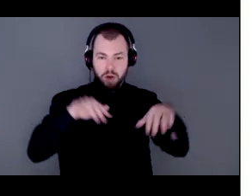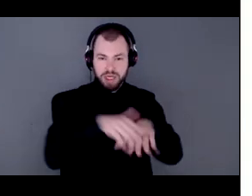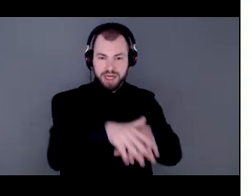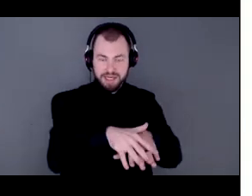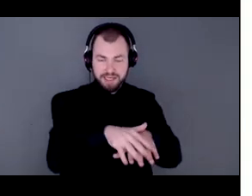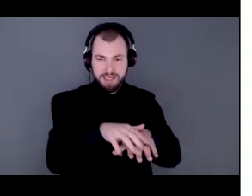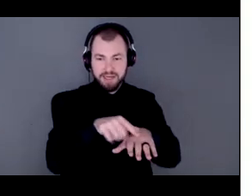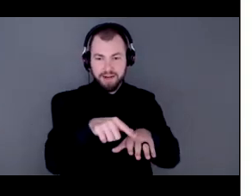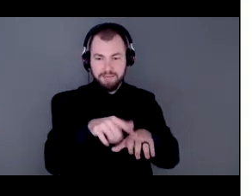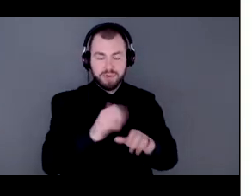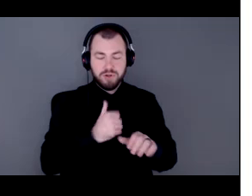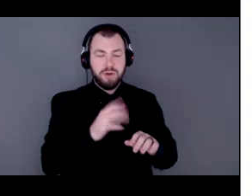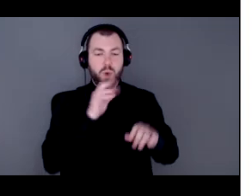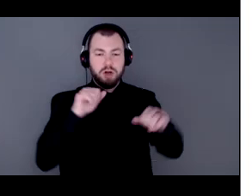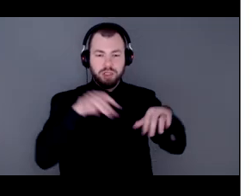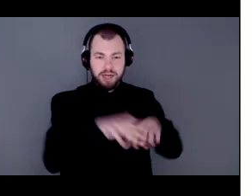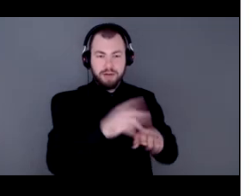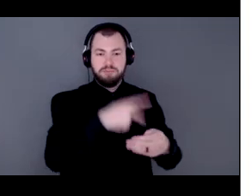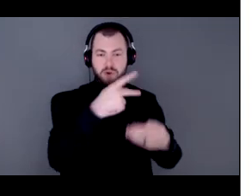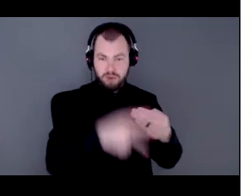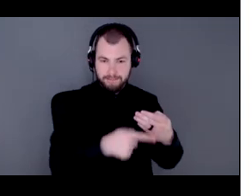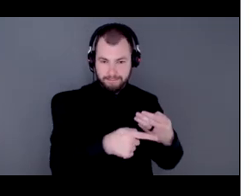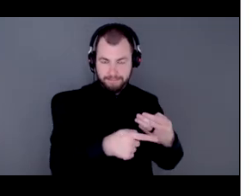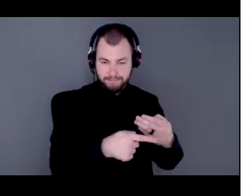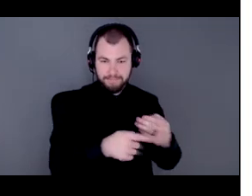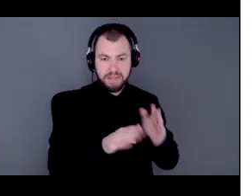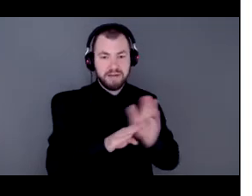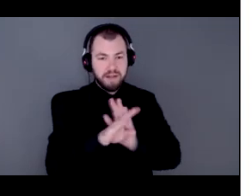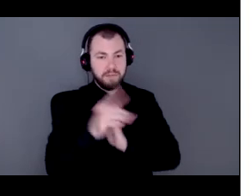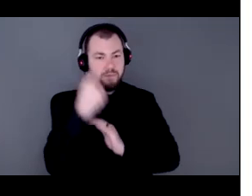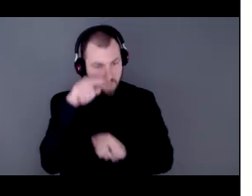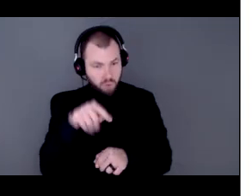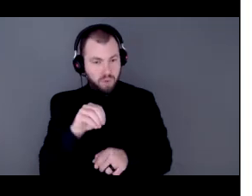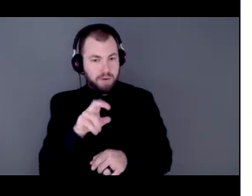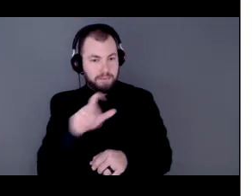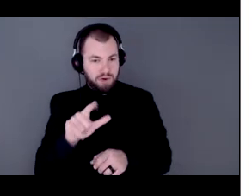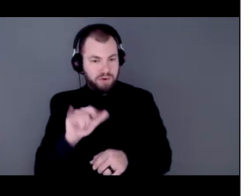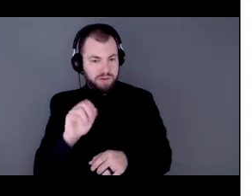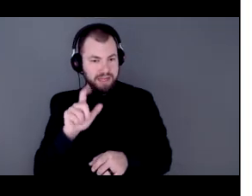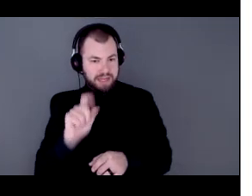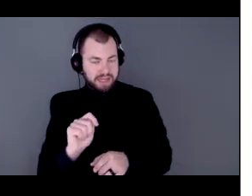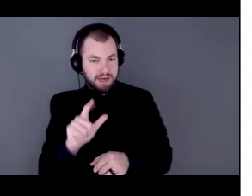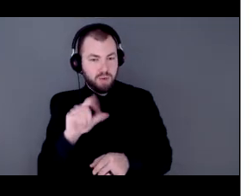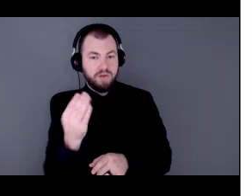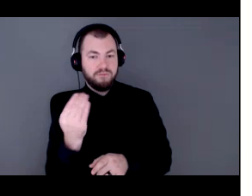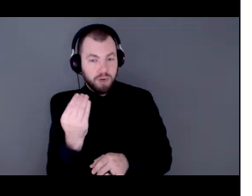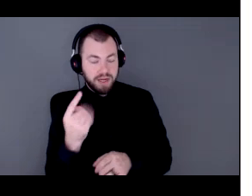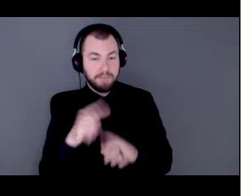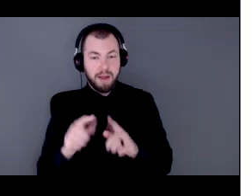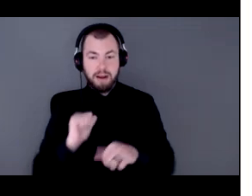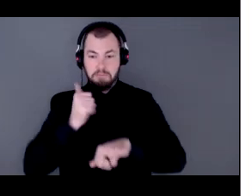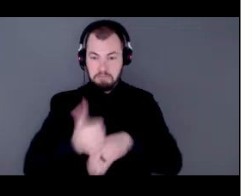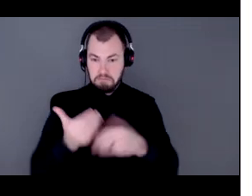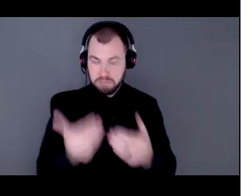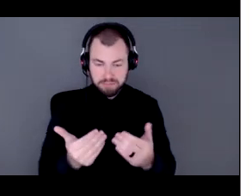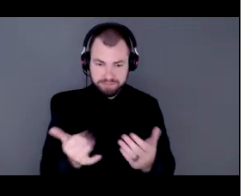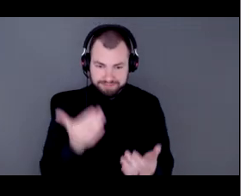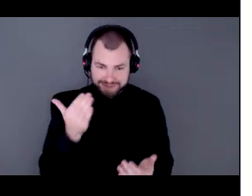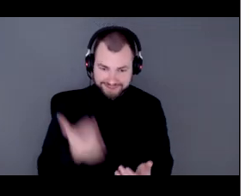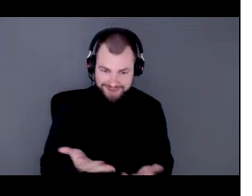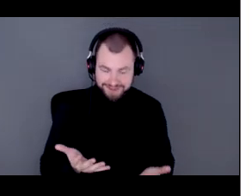watershed program developed for Merle's Inlet in 2014. However, it was never implemented. So this is